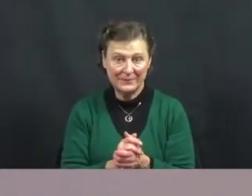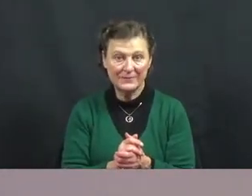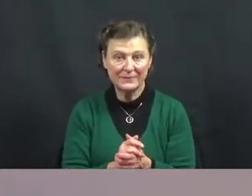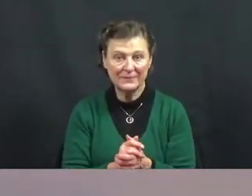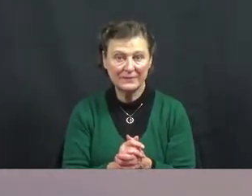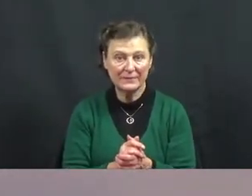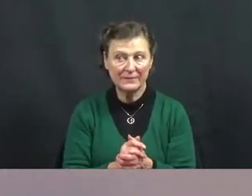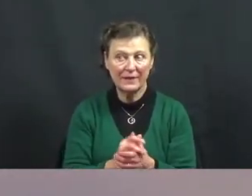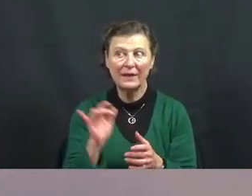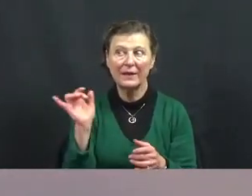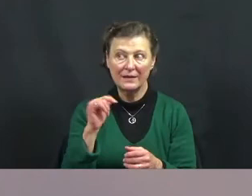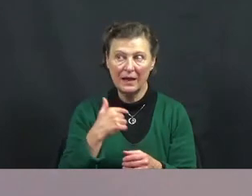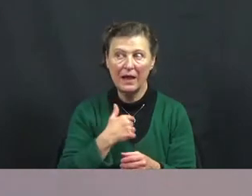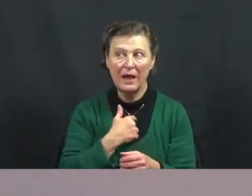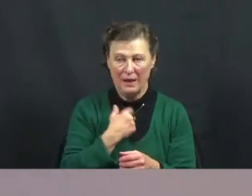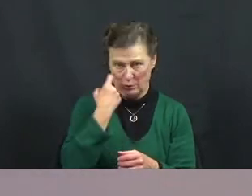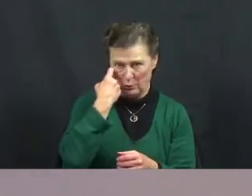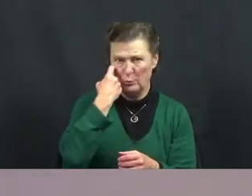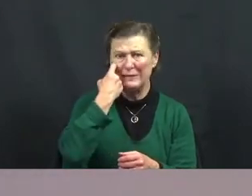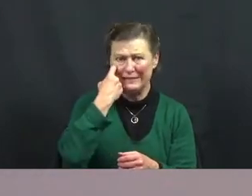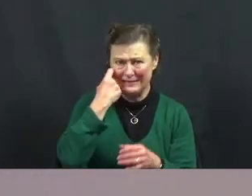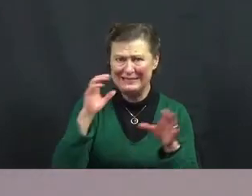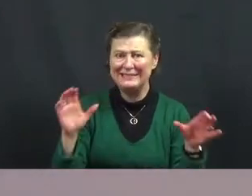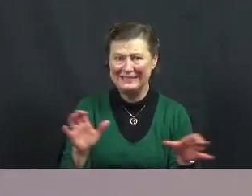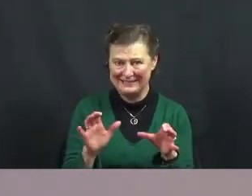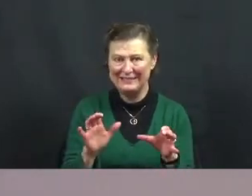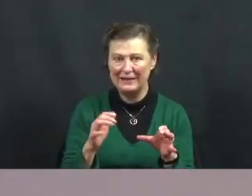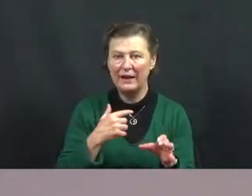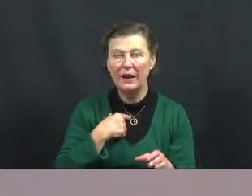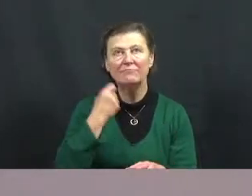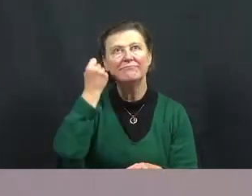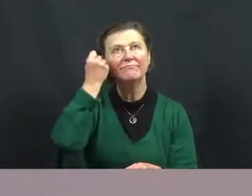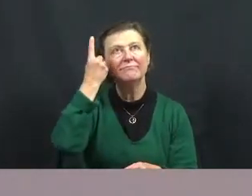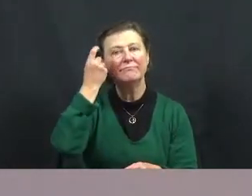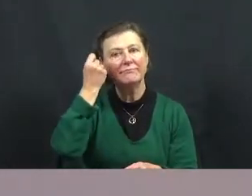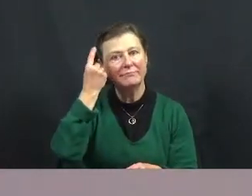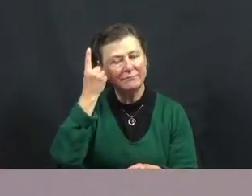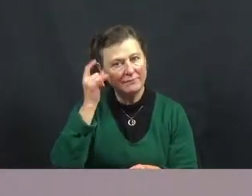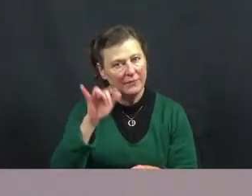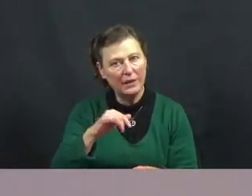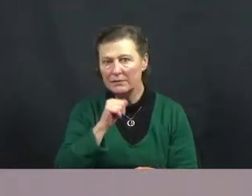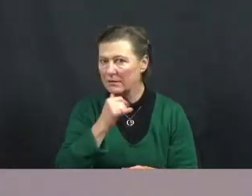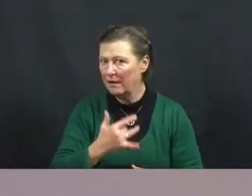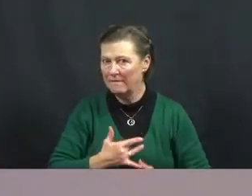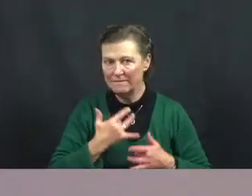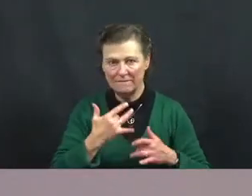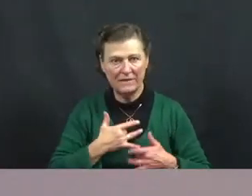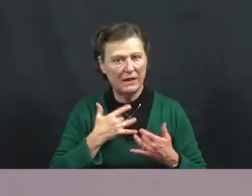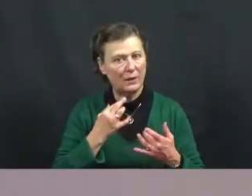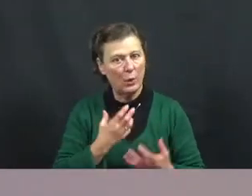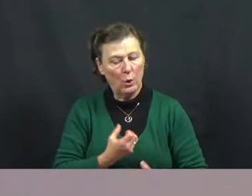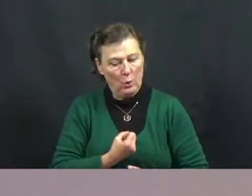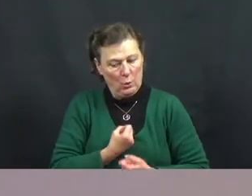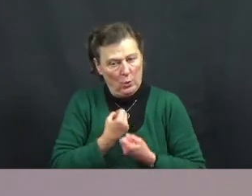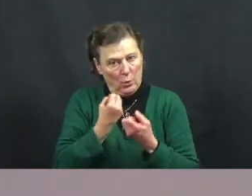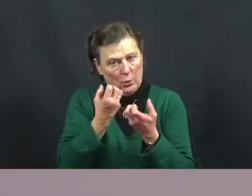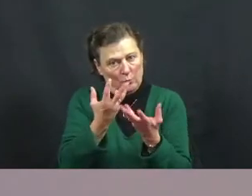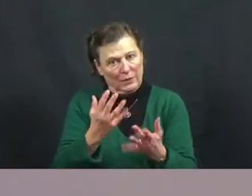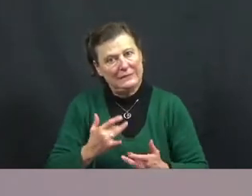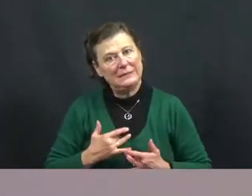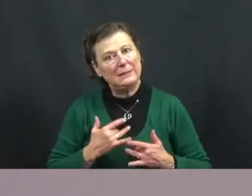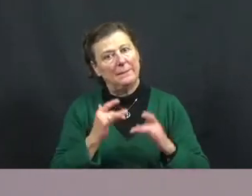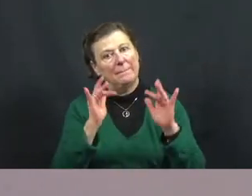As I did so recently, I realized that I have not felt or expressed